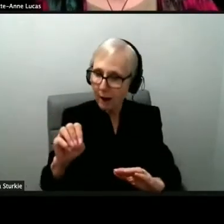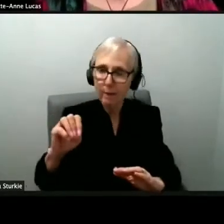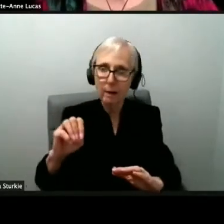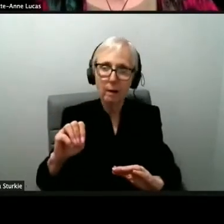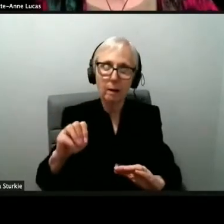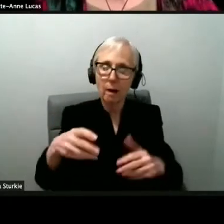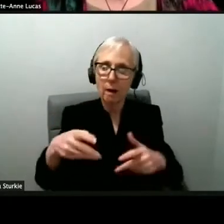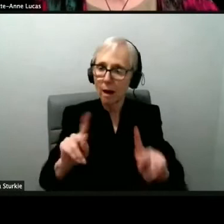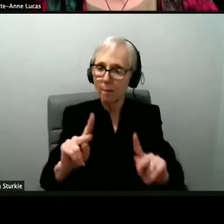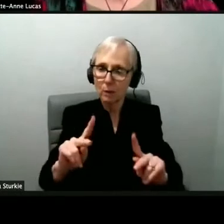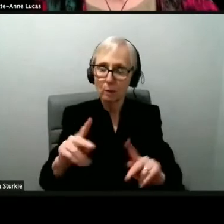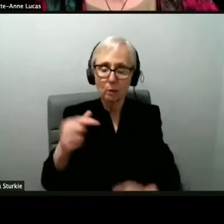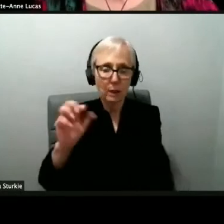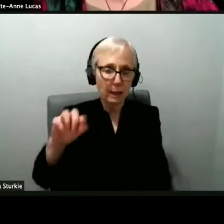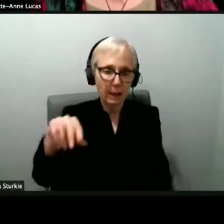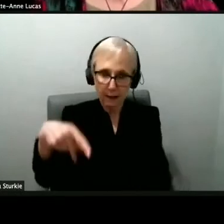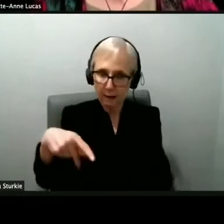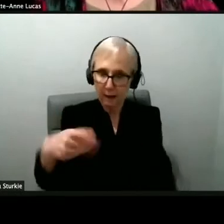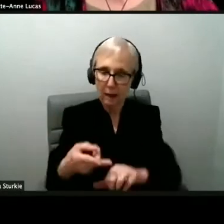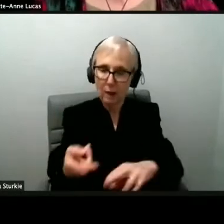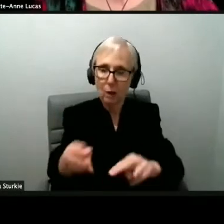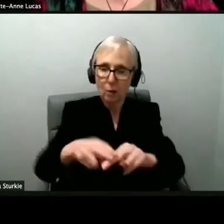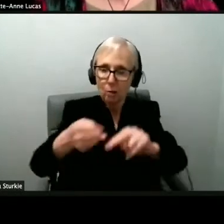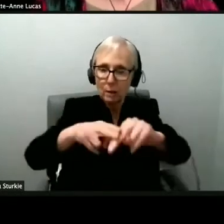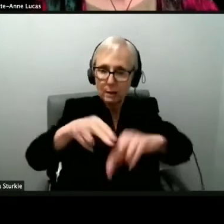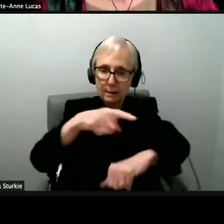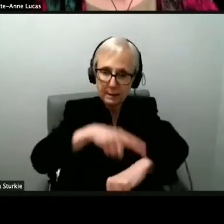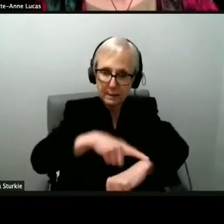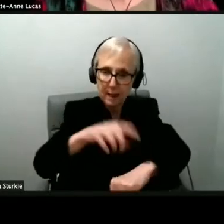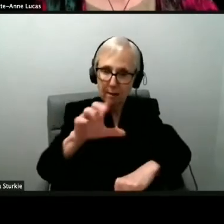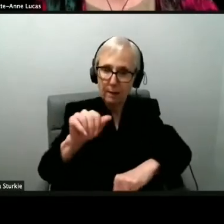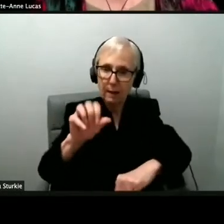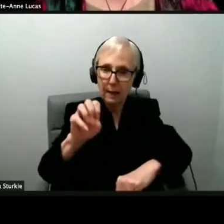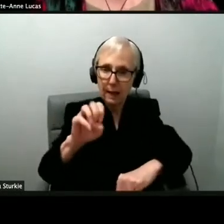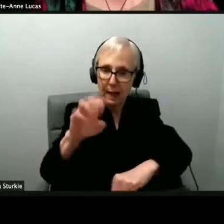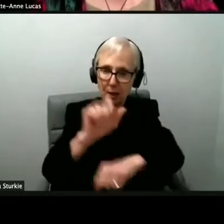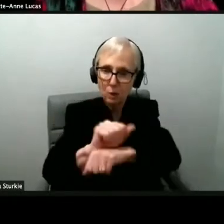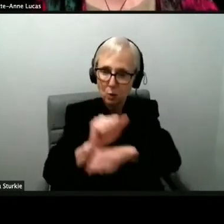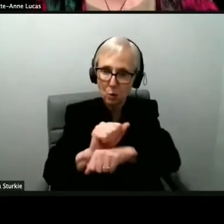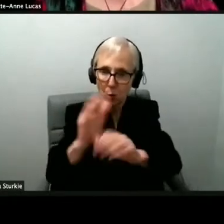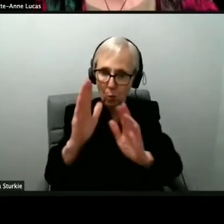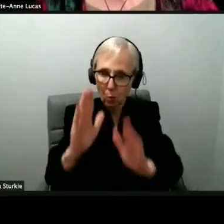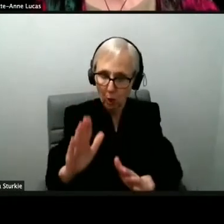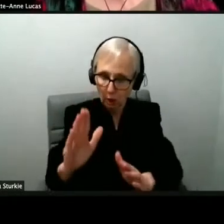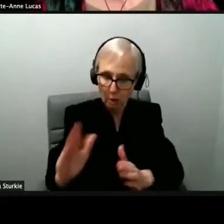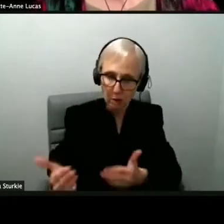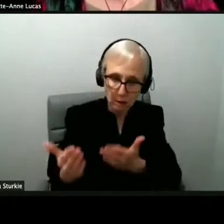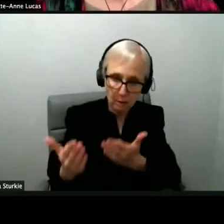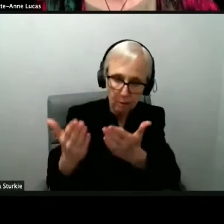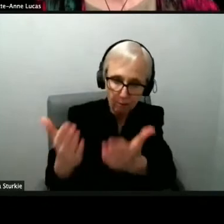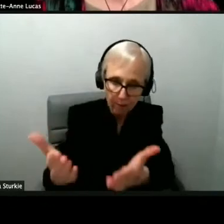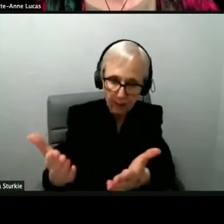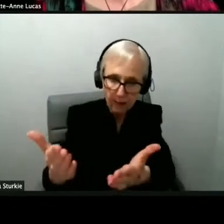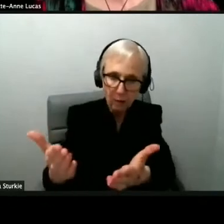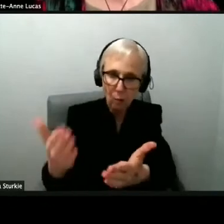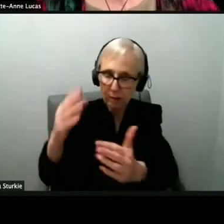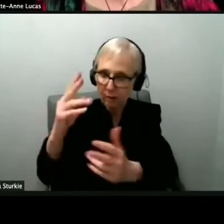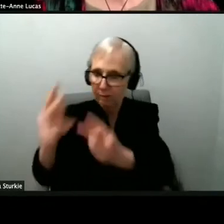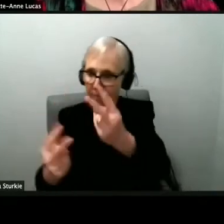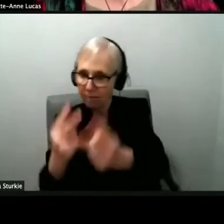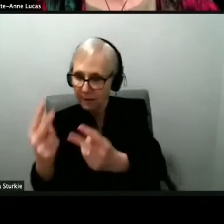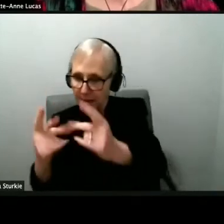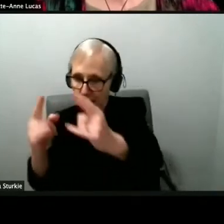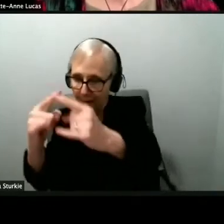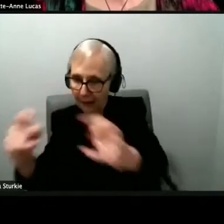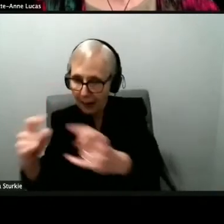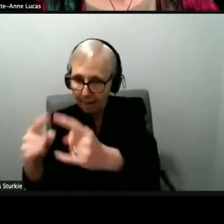gap. 3, increase the amount of time caseworkers have to provide recommendations when they're visiting houseless encampments. That's a